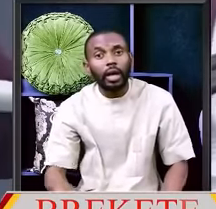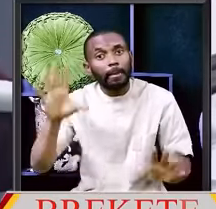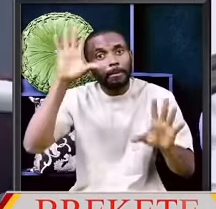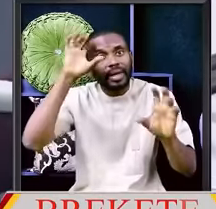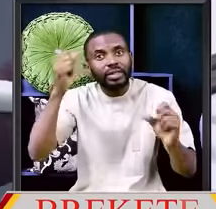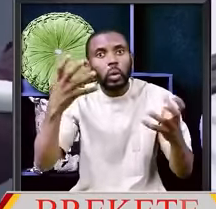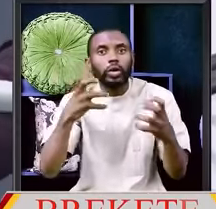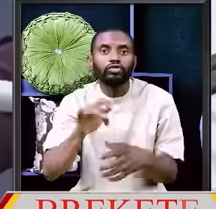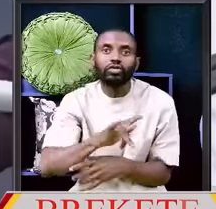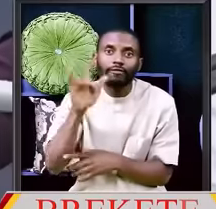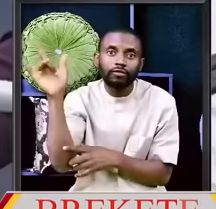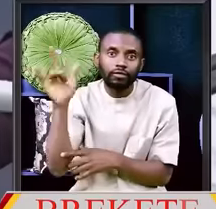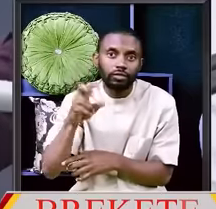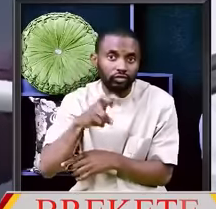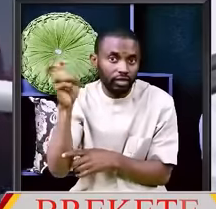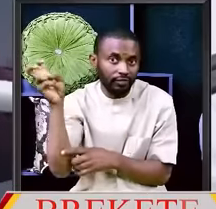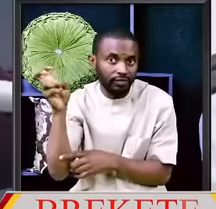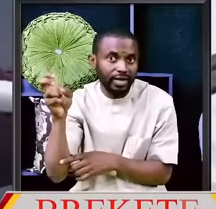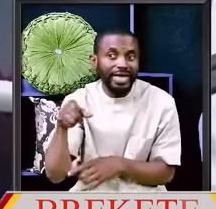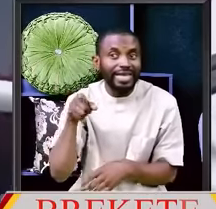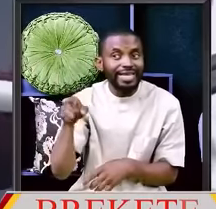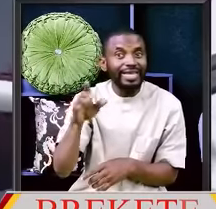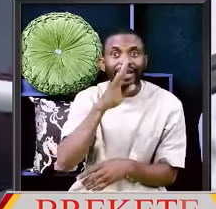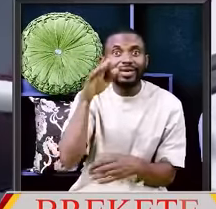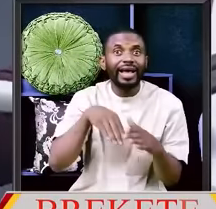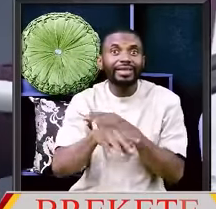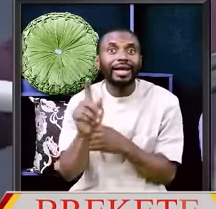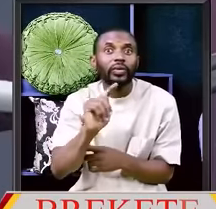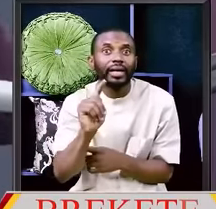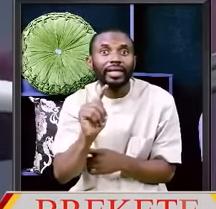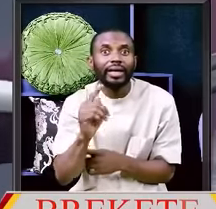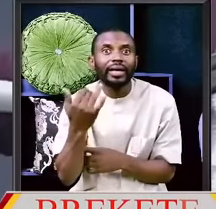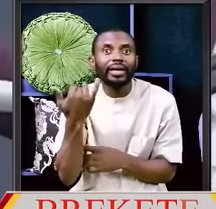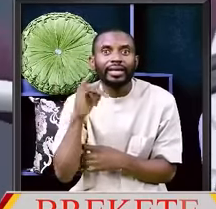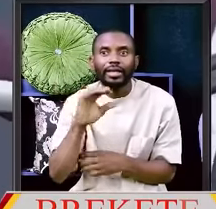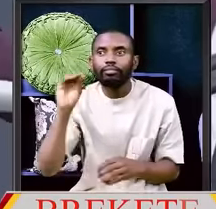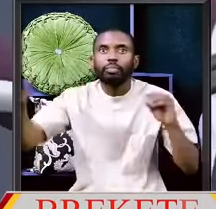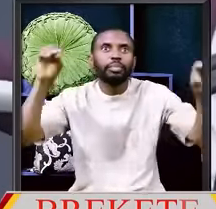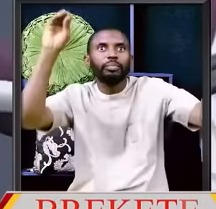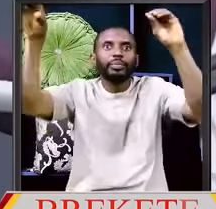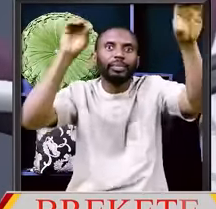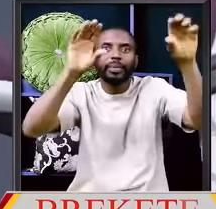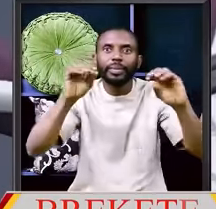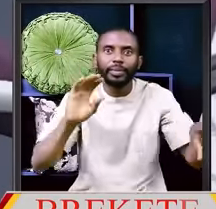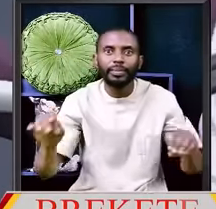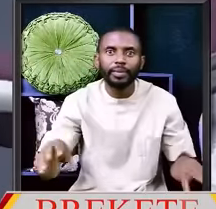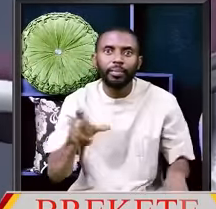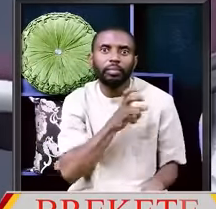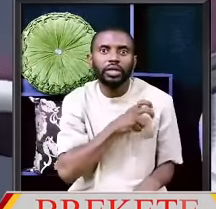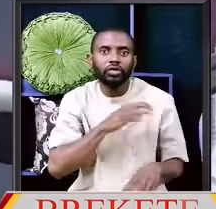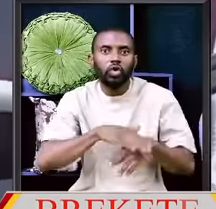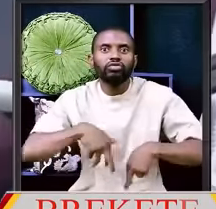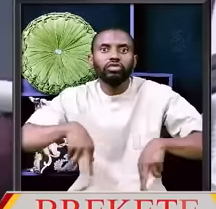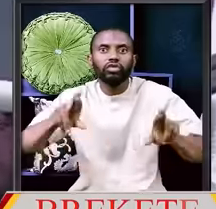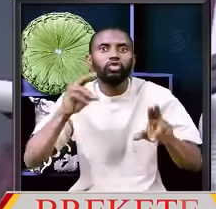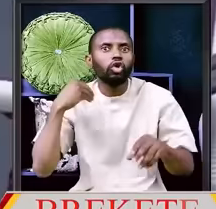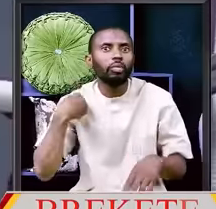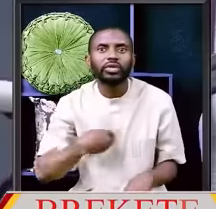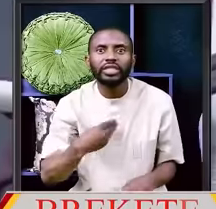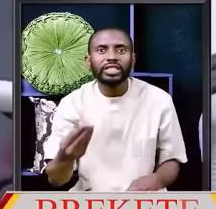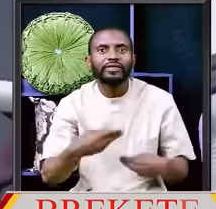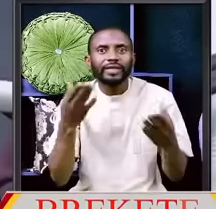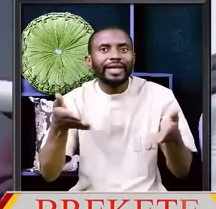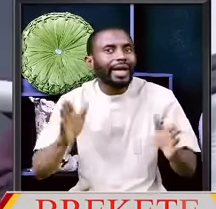President won't travel, he never enter toilet, they don't deploy them for road. Nobody is giving them